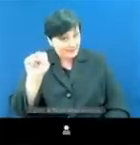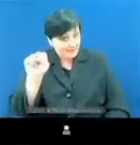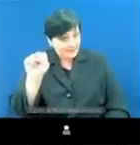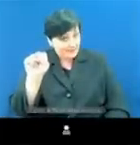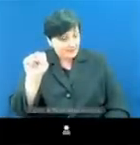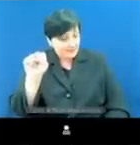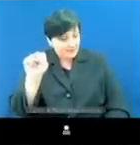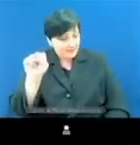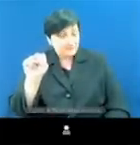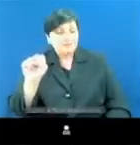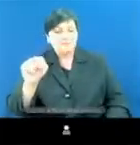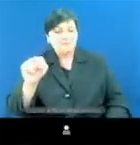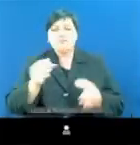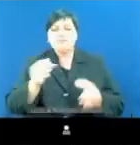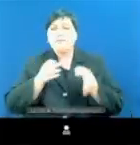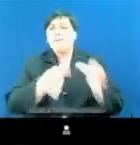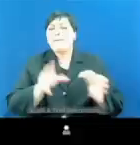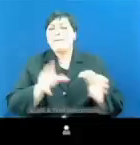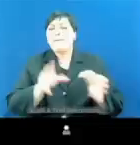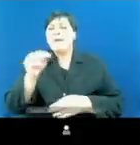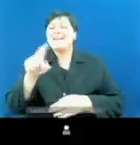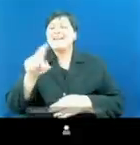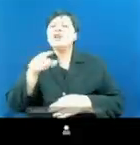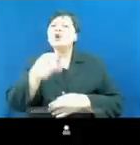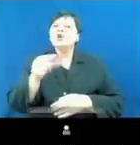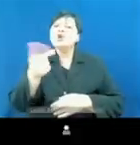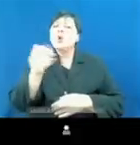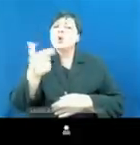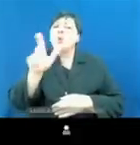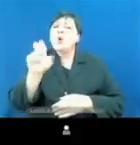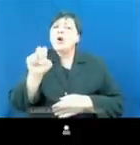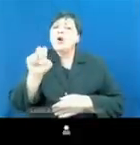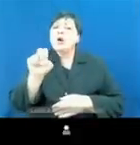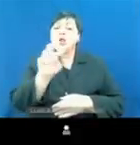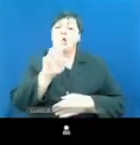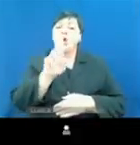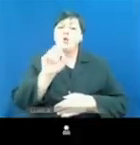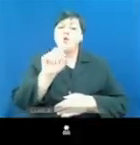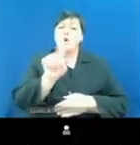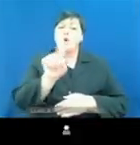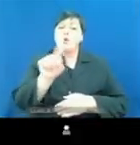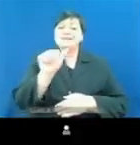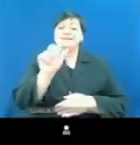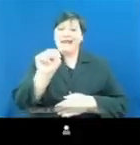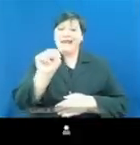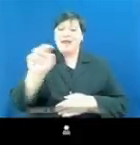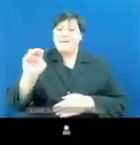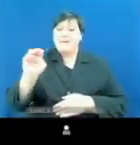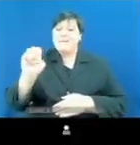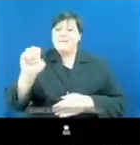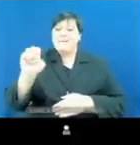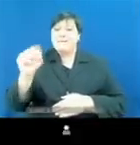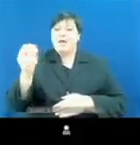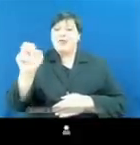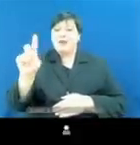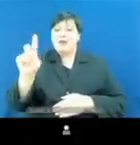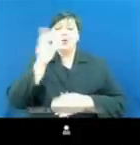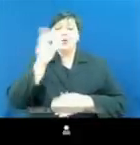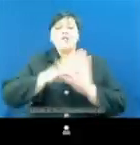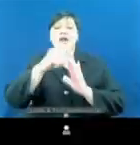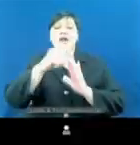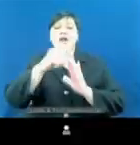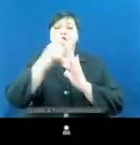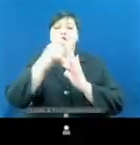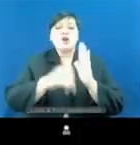method. If you Google Rozan method, you'll come up with this one article that is the Bible for spoken language